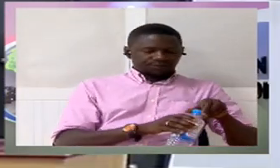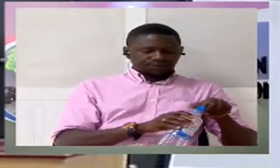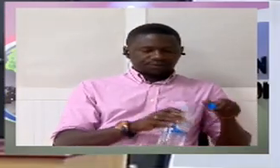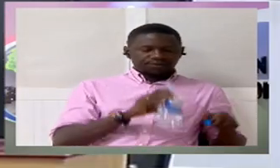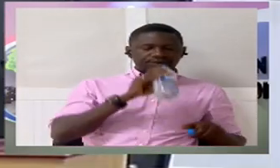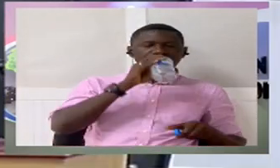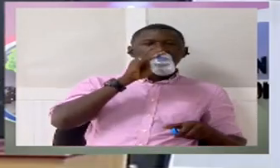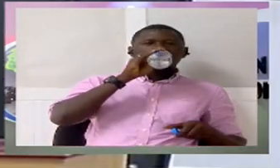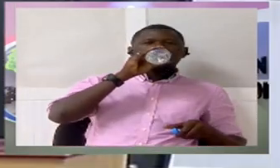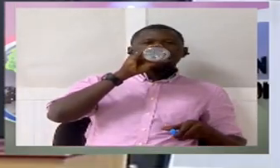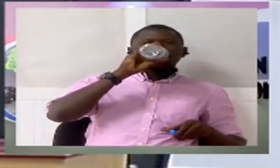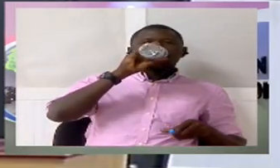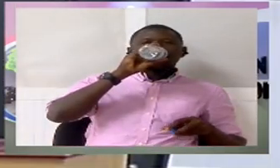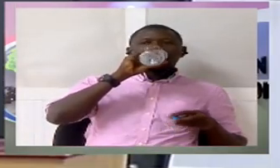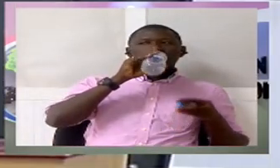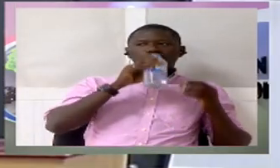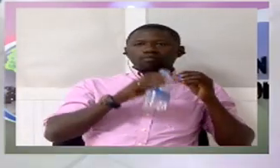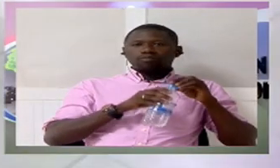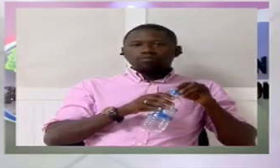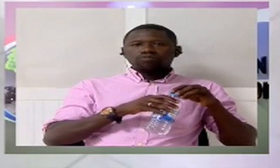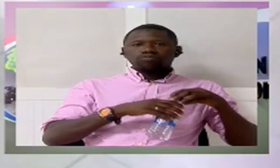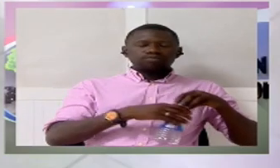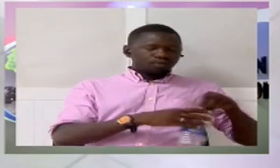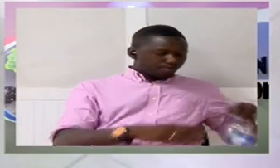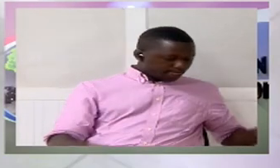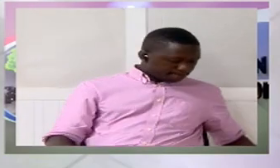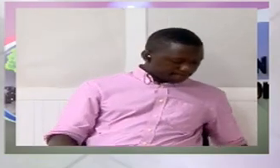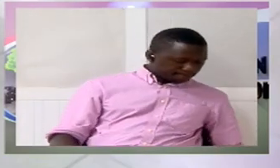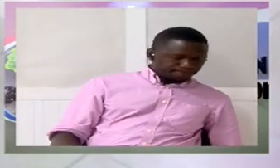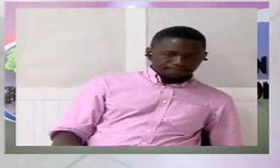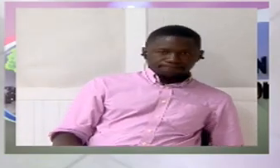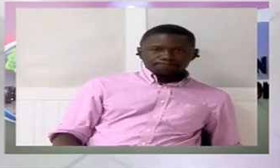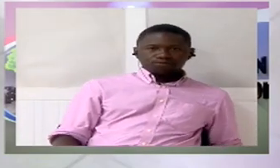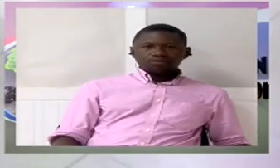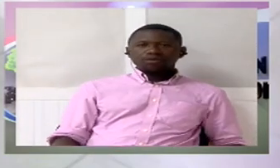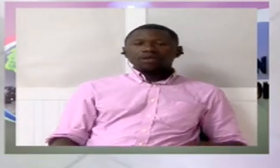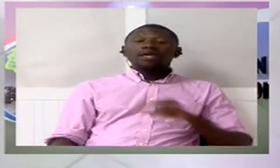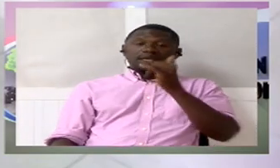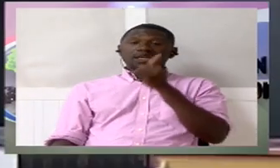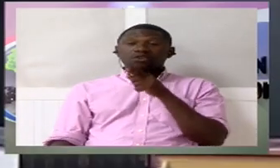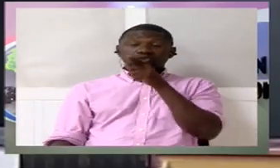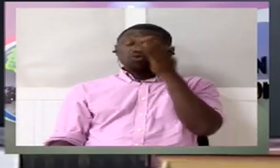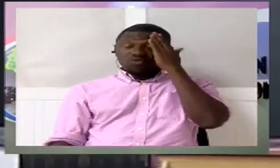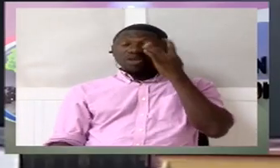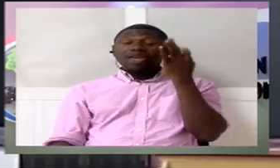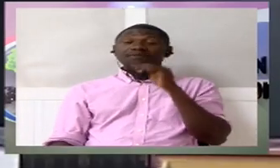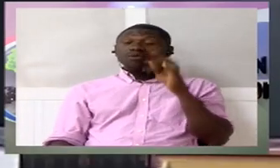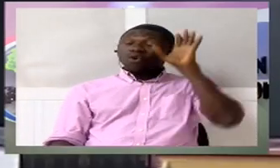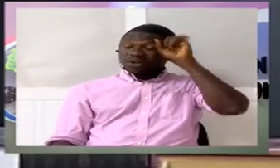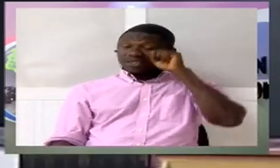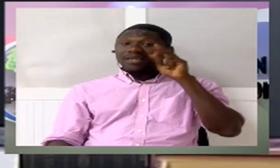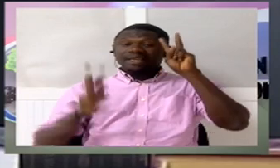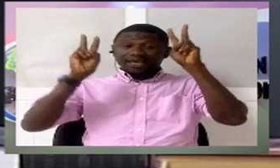Yes, understand. You know, if you understand Yaya Jamme, this is the only language. This is the only